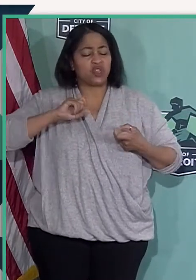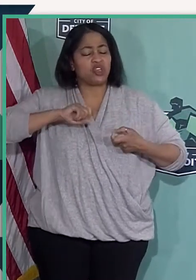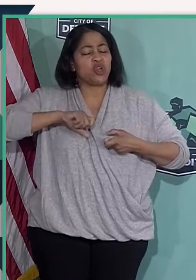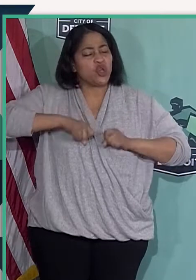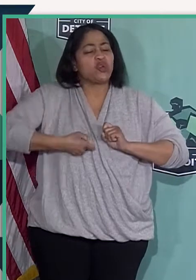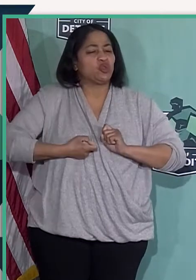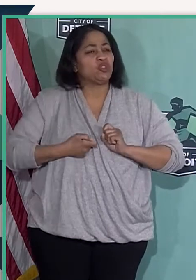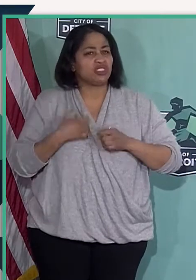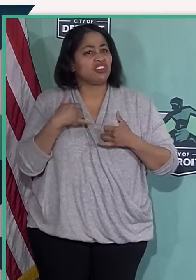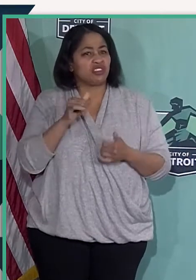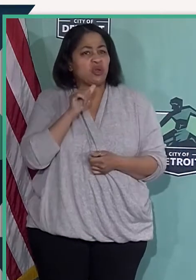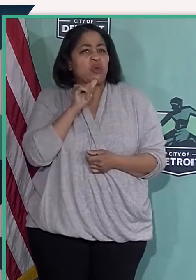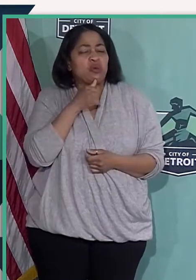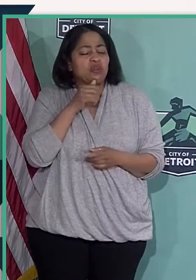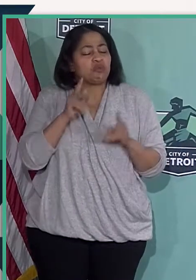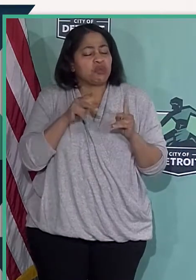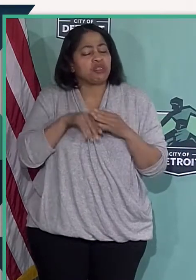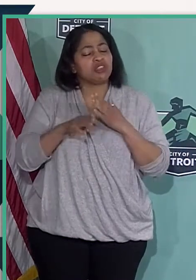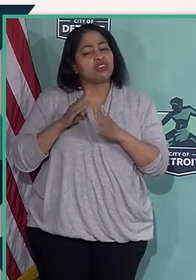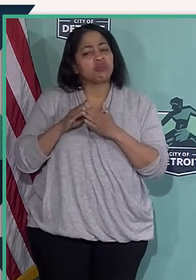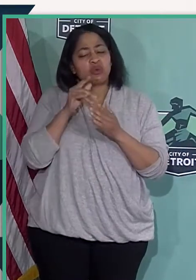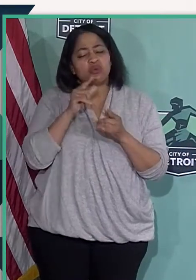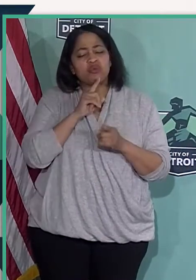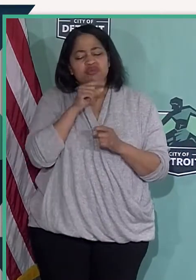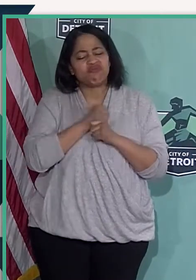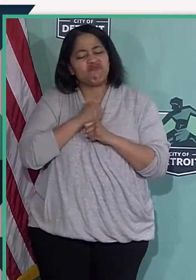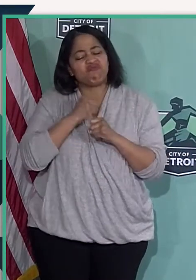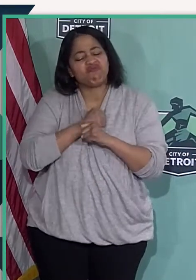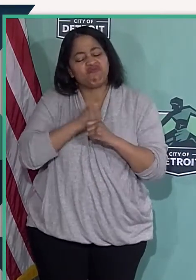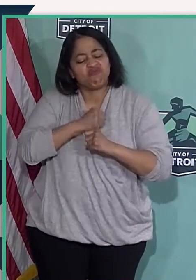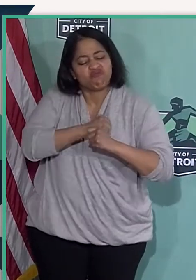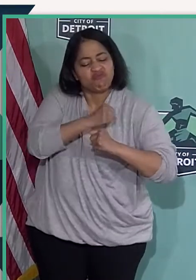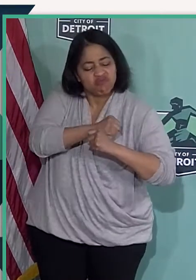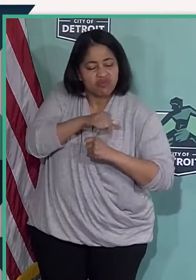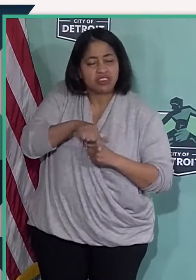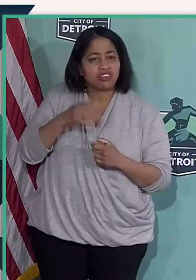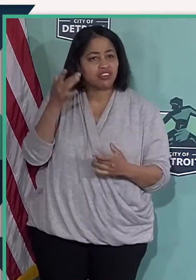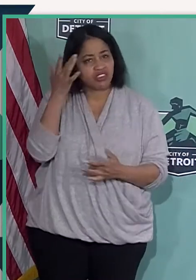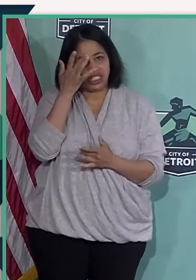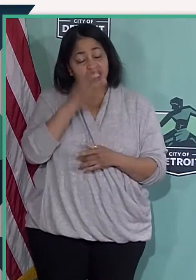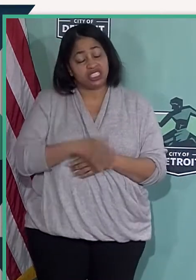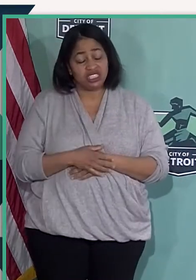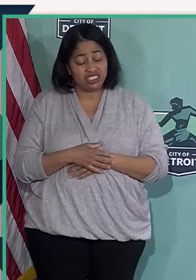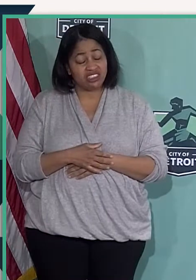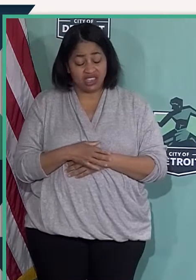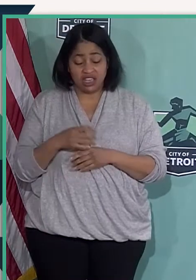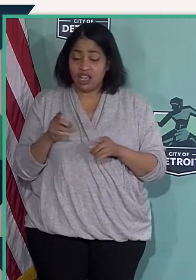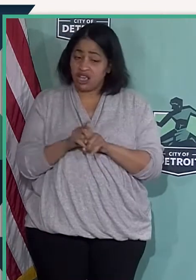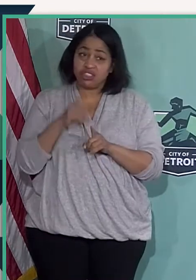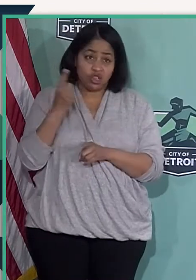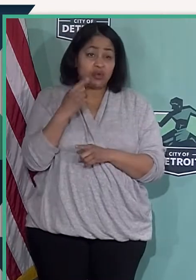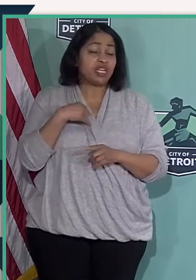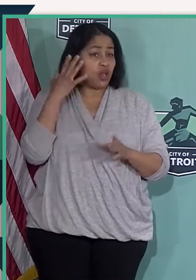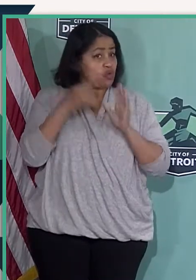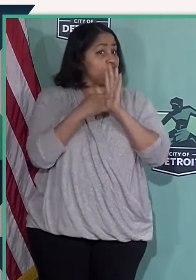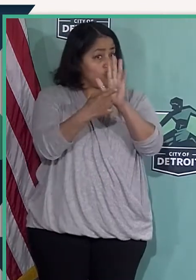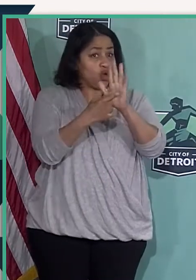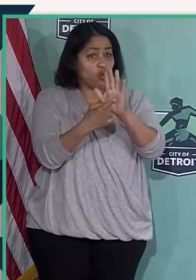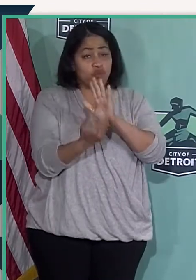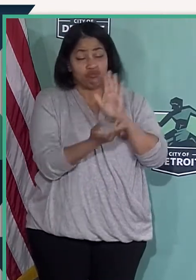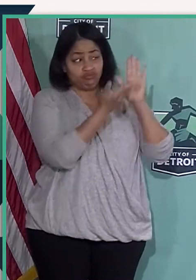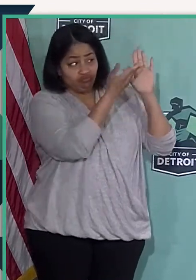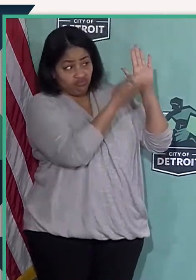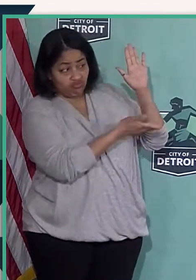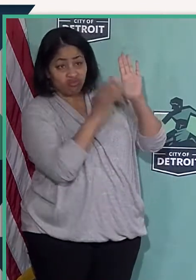this community who are fighting this disease. As always, I will show you on the chart where we